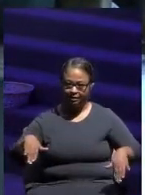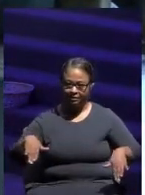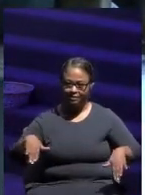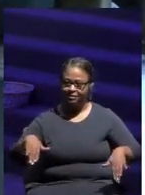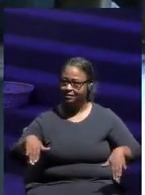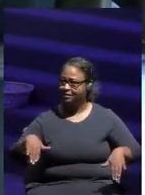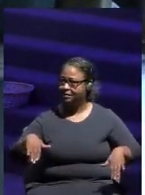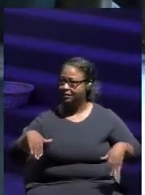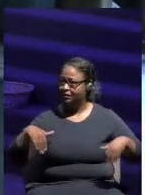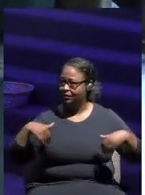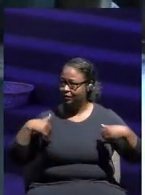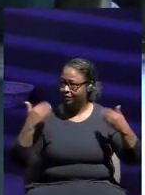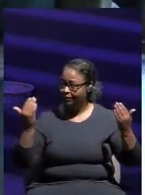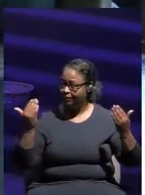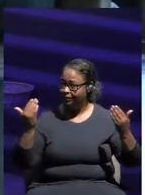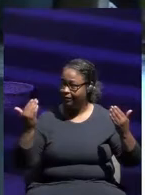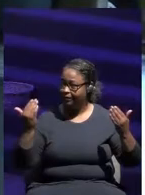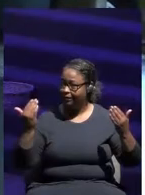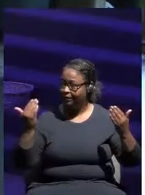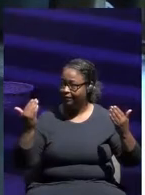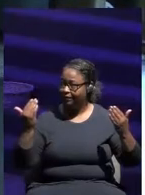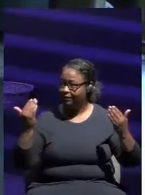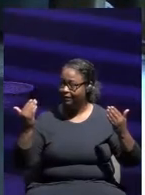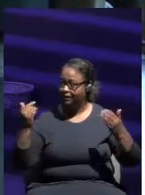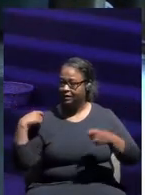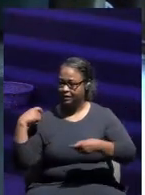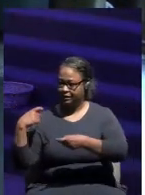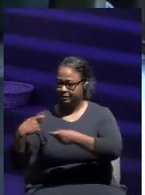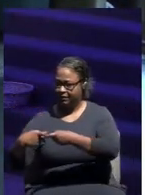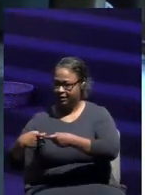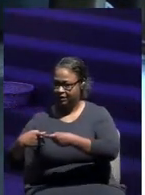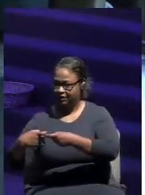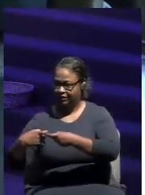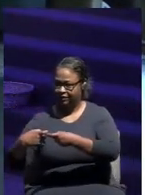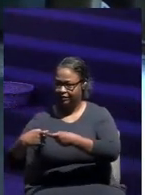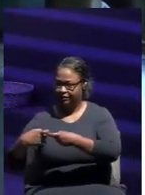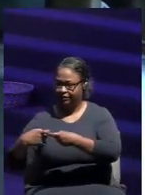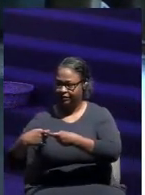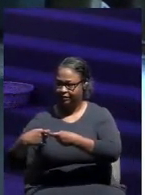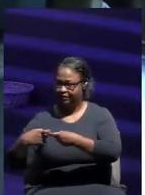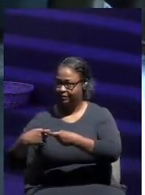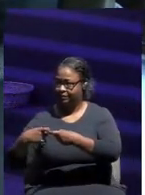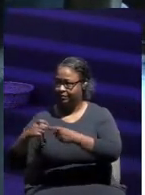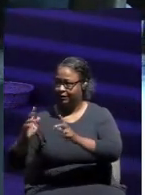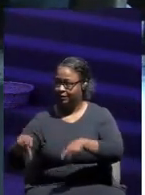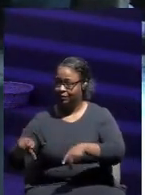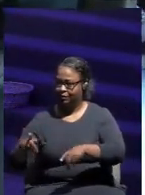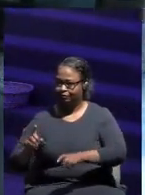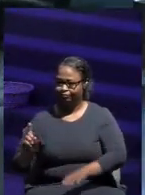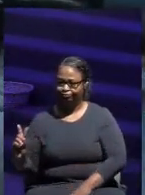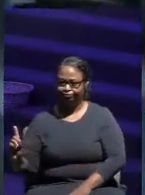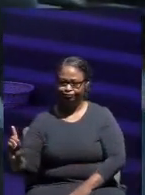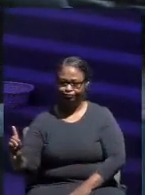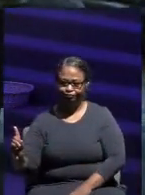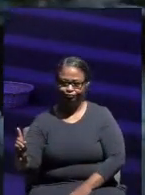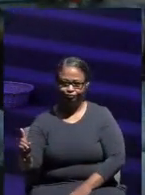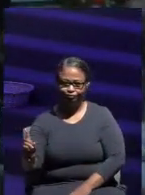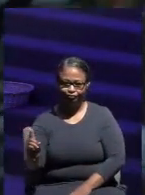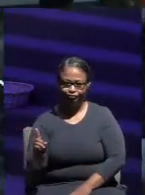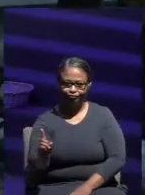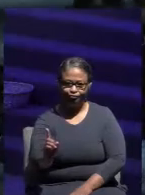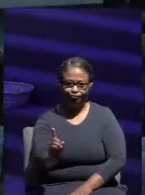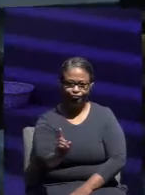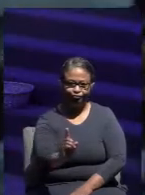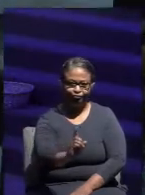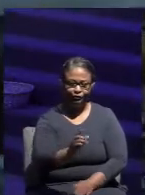our youth and our Spanish speaking go this way. And so we go this way. Yes. We go